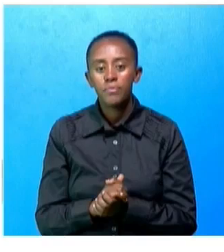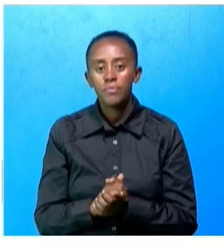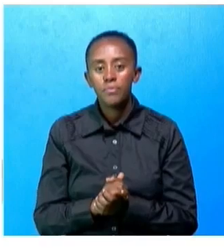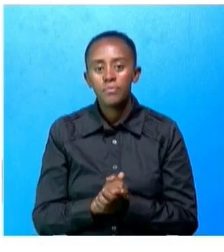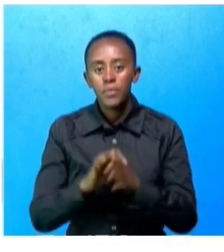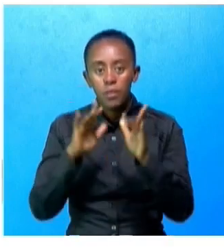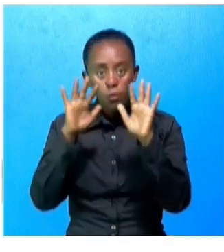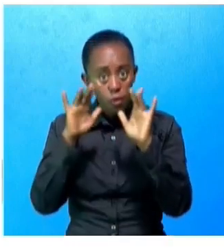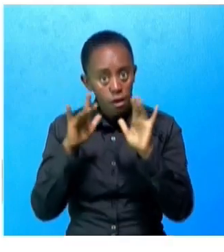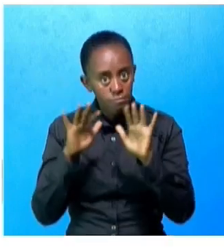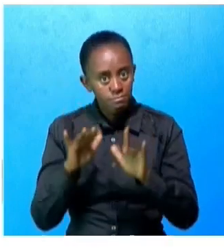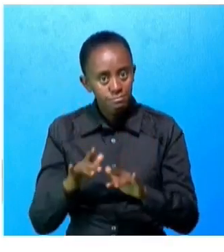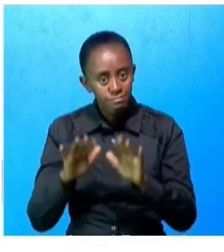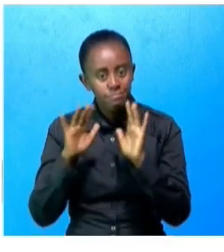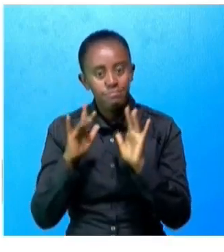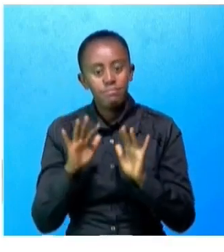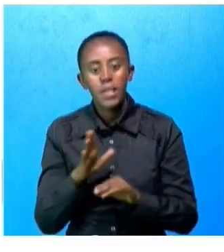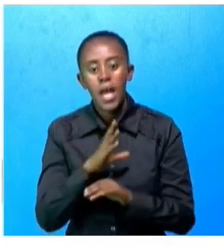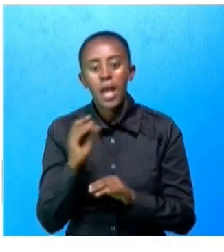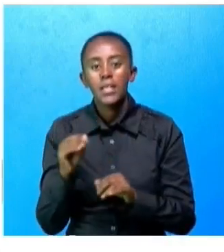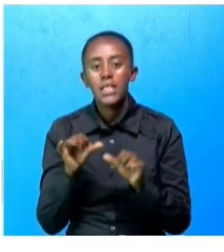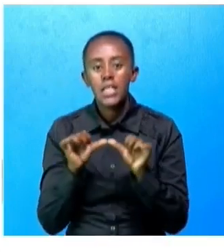Rain and stay.